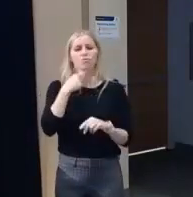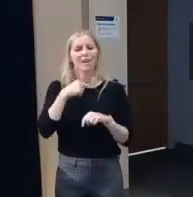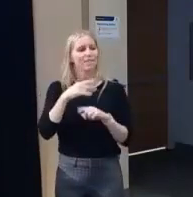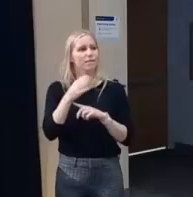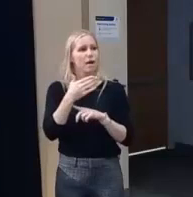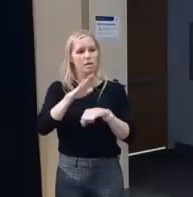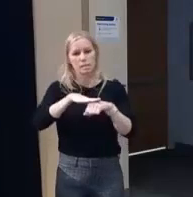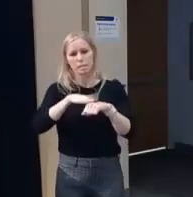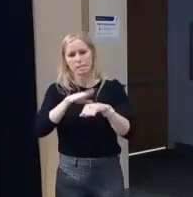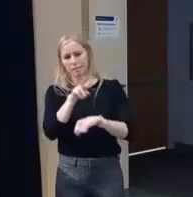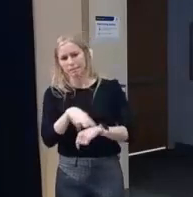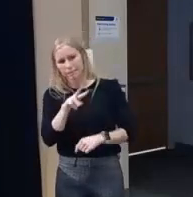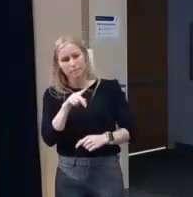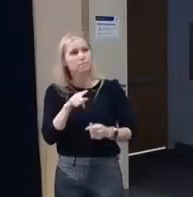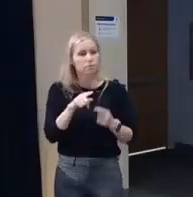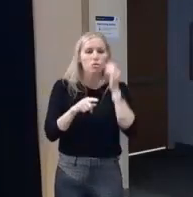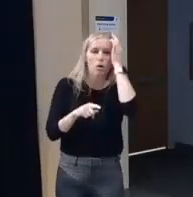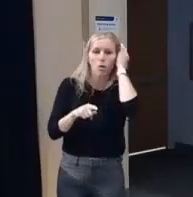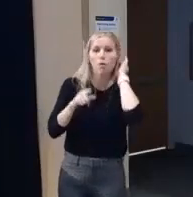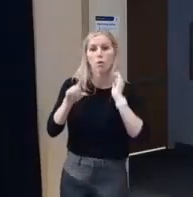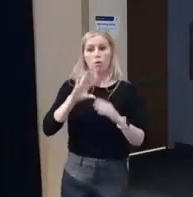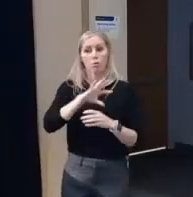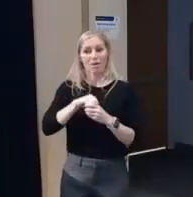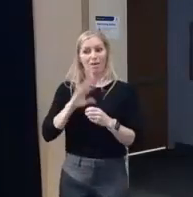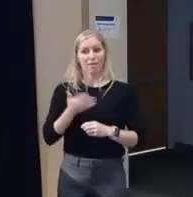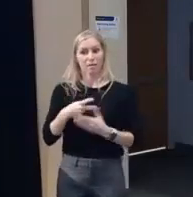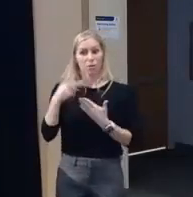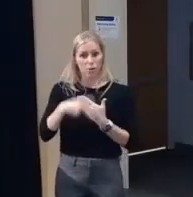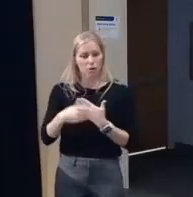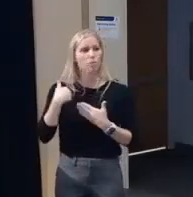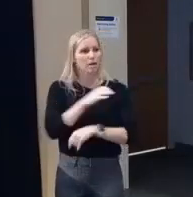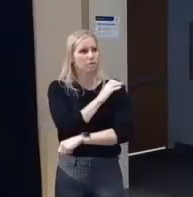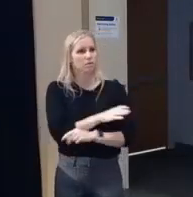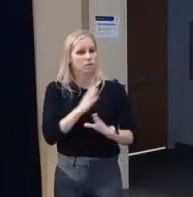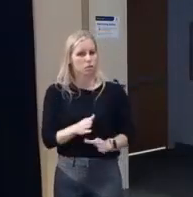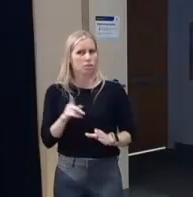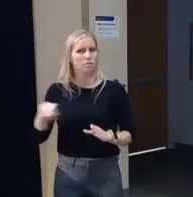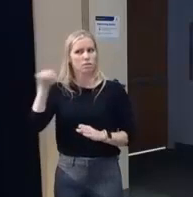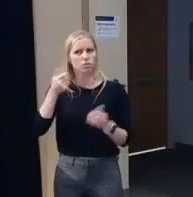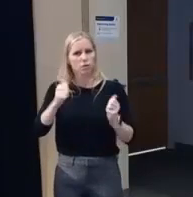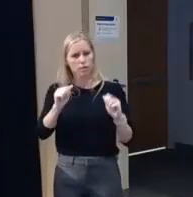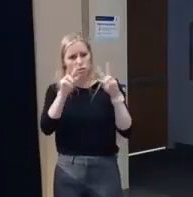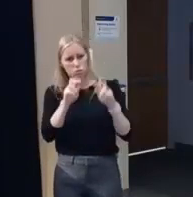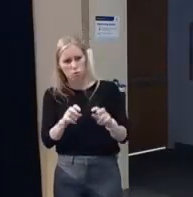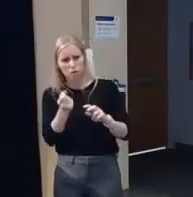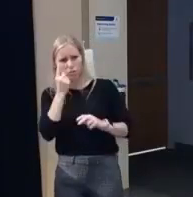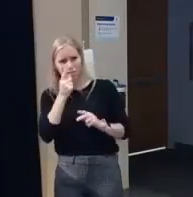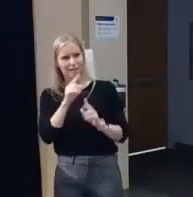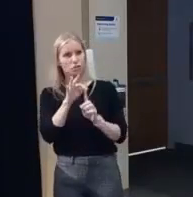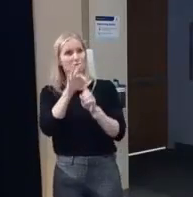consultations within our clinic and within our program, we have clinicians who are trained to understand the unique needs of individuals